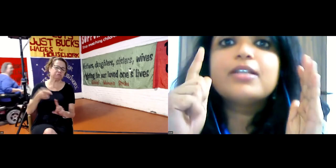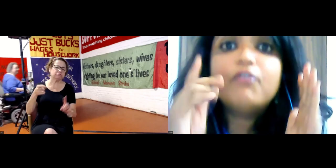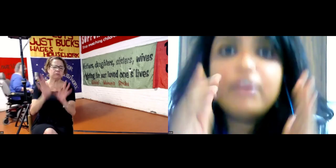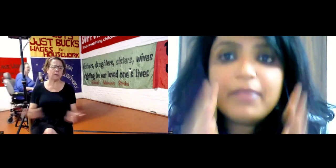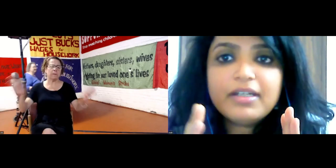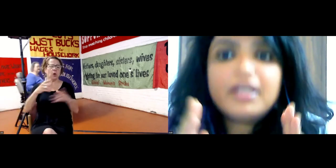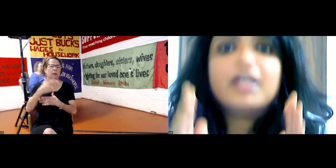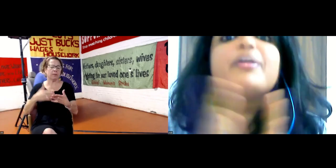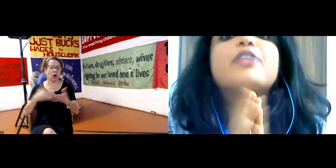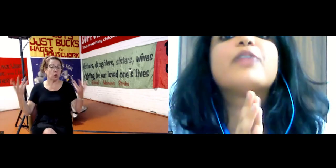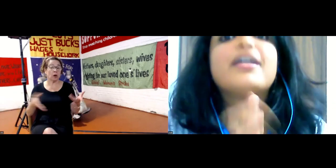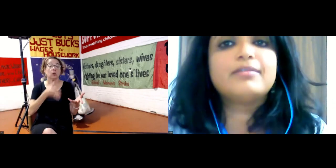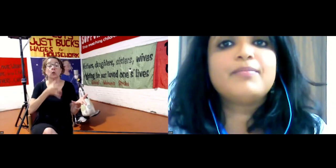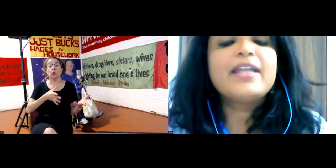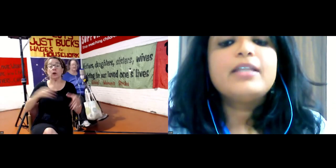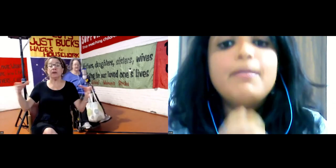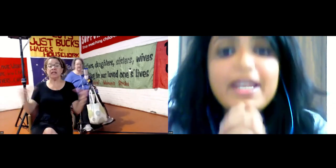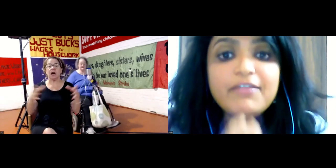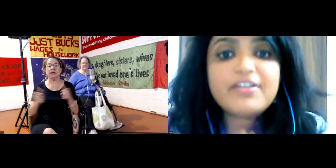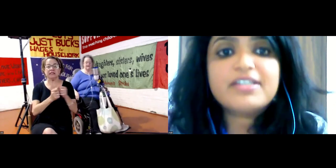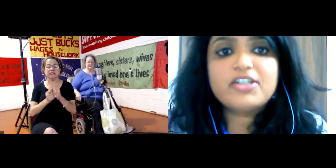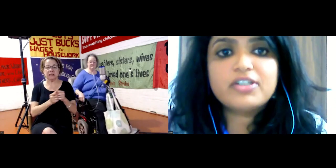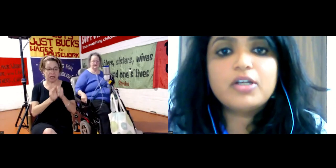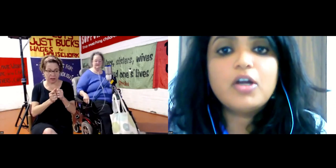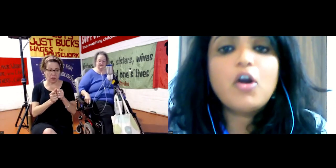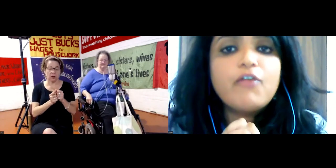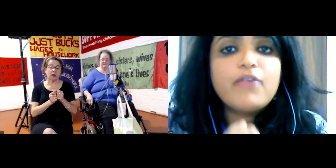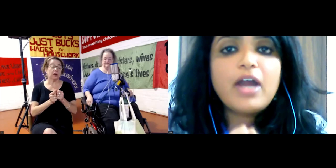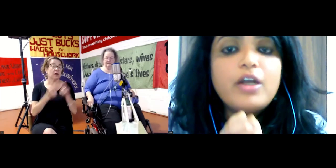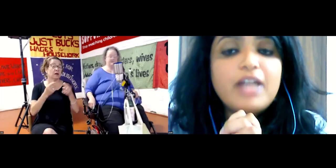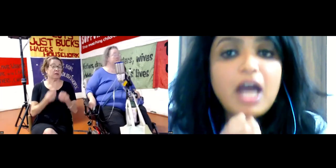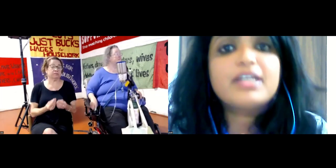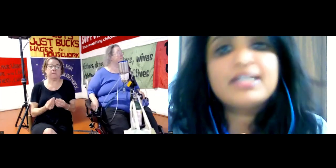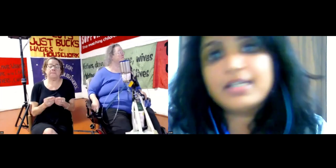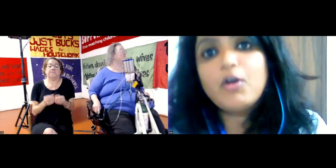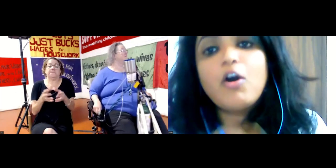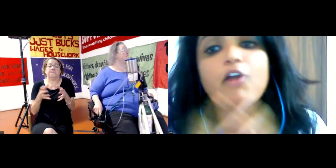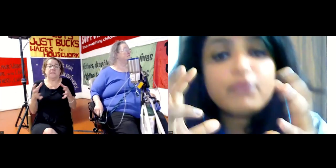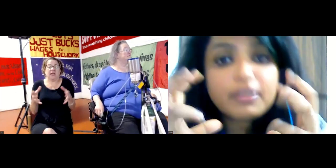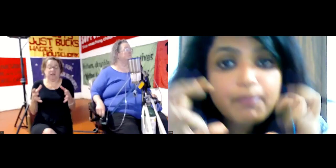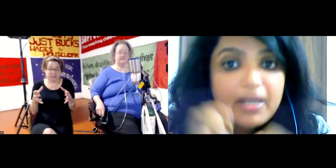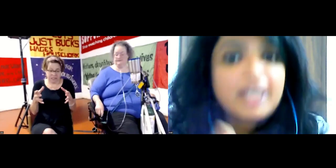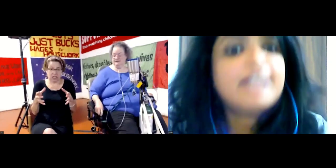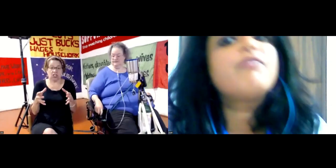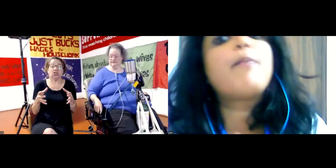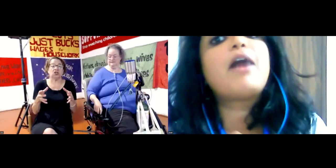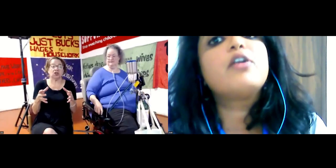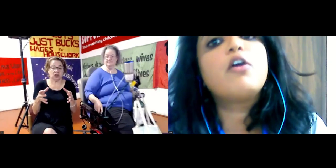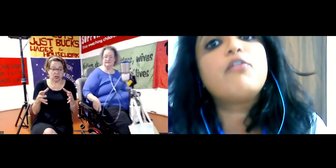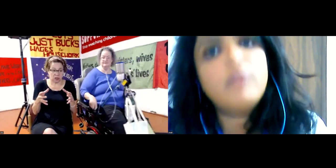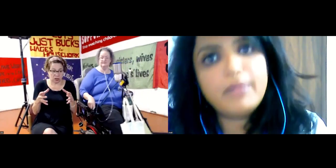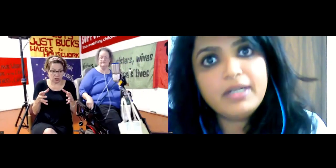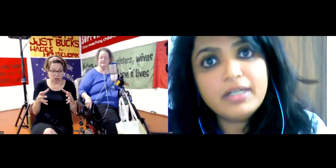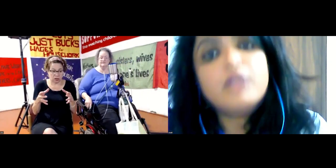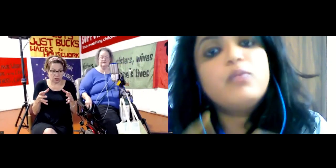is women coming together. The manifestation of on the harnessing of the collective power